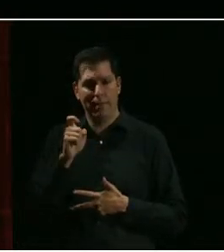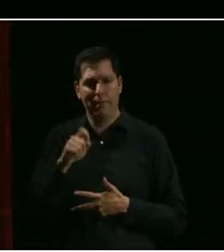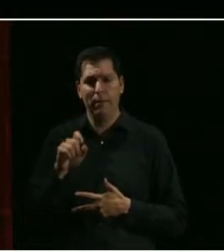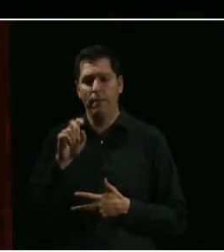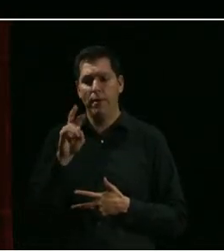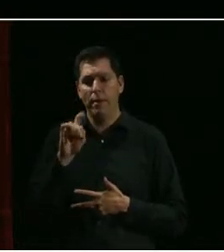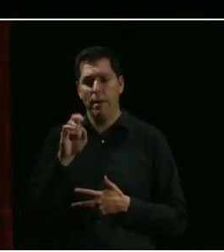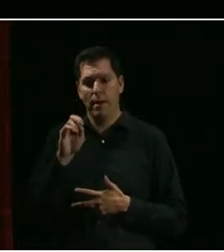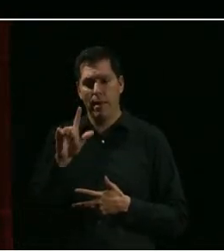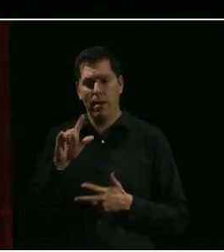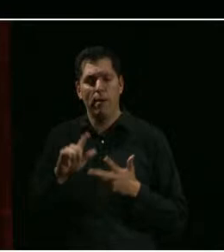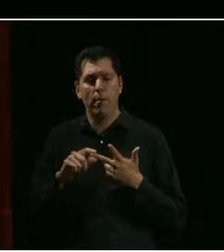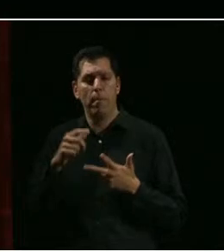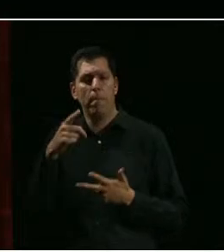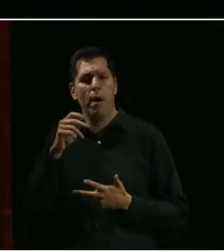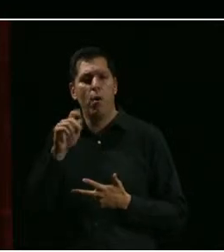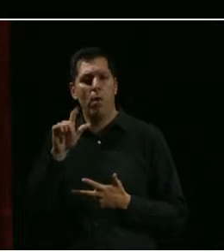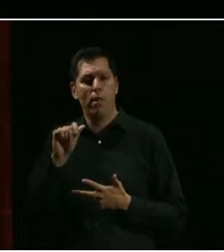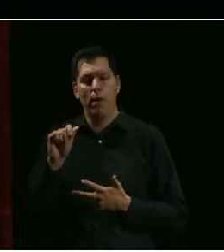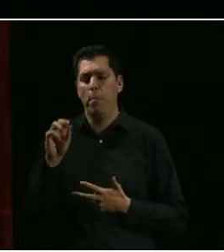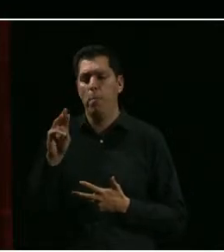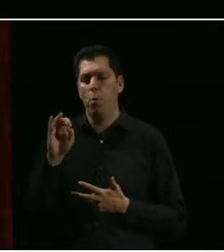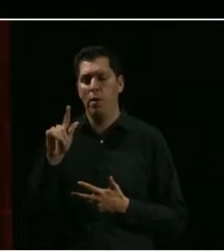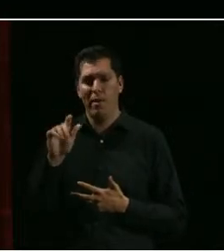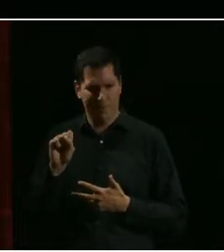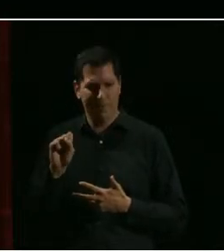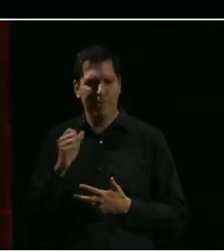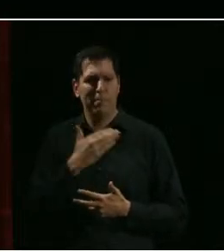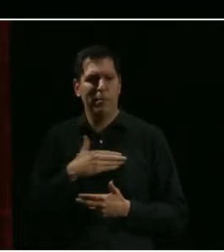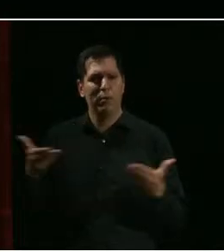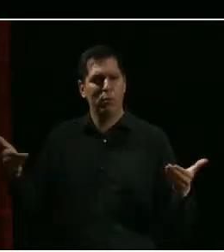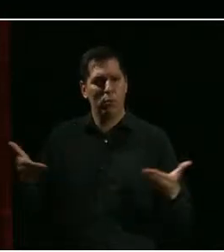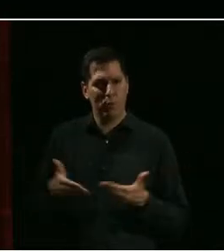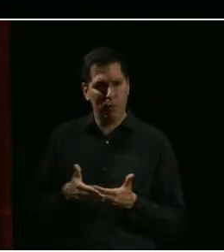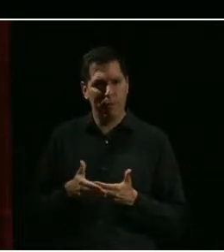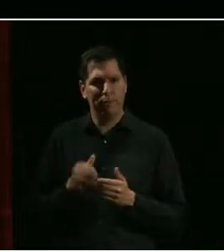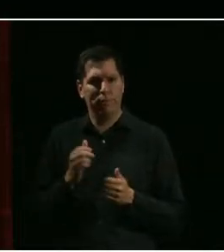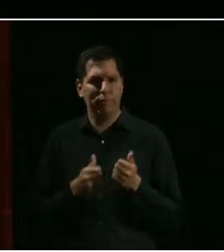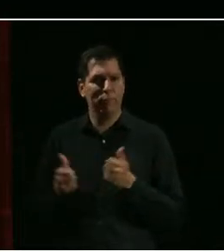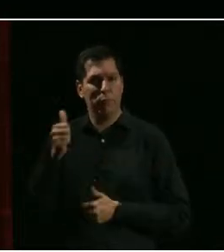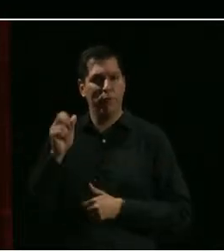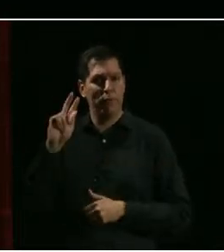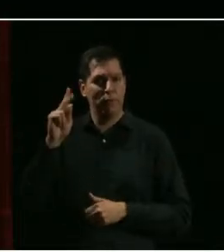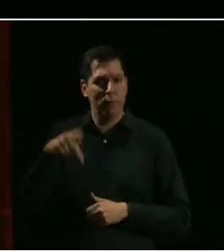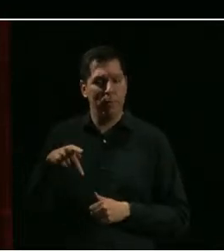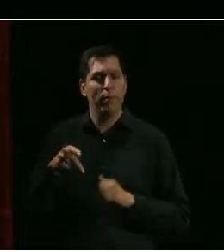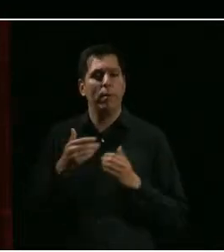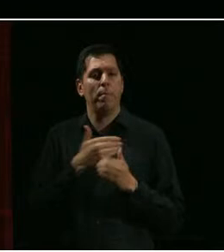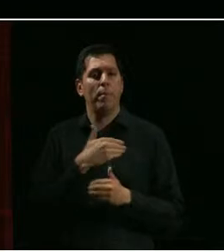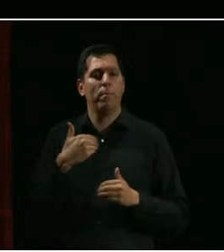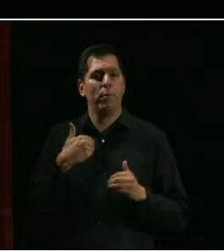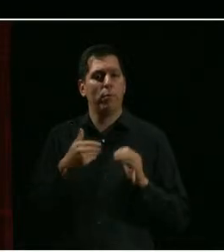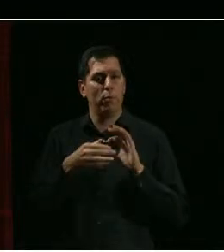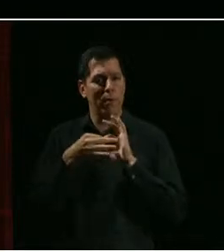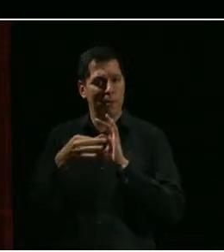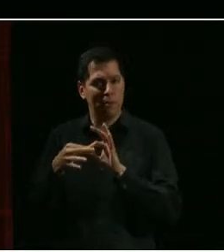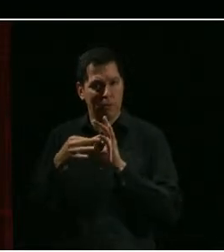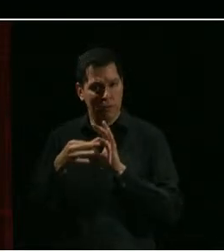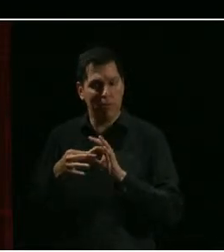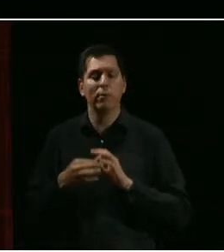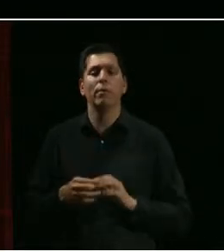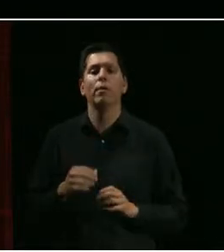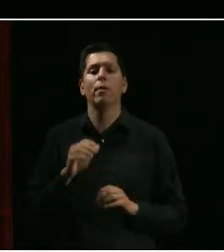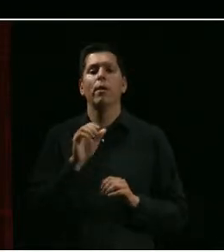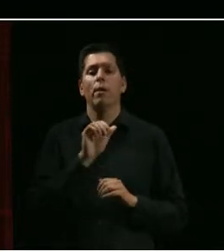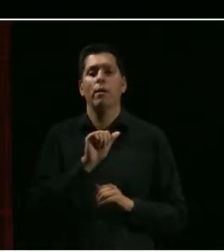and Paola Morales. Now please help me in welcome to the stage Senior Vice President of Member Relations, Global Outreach,